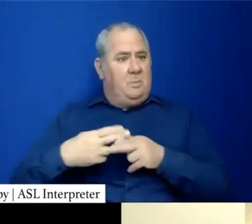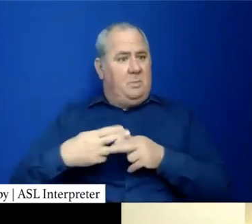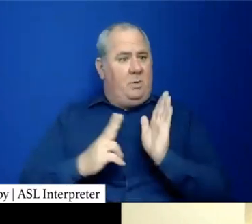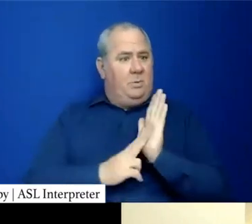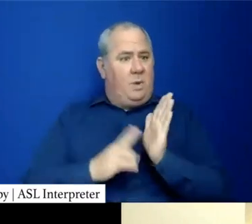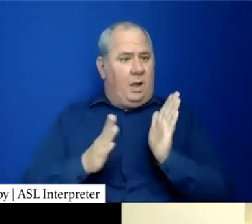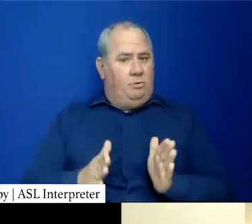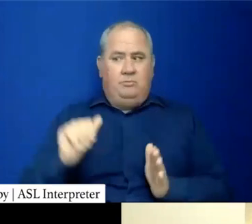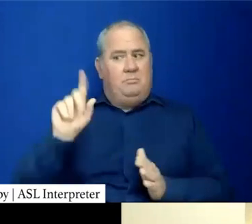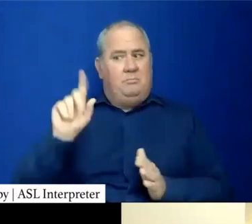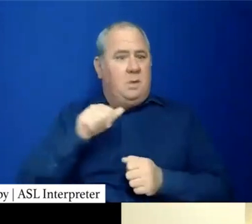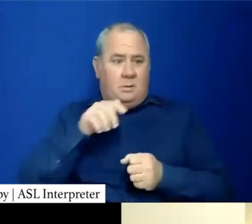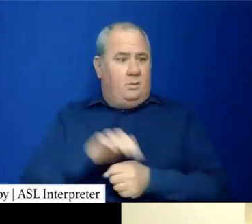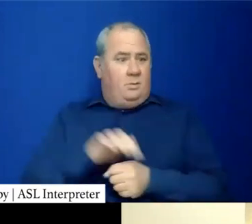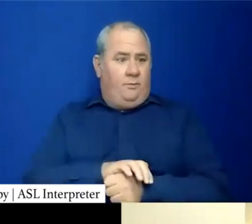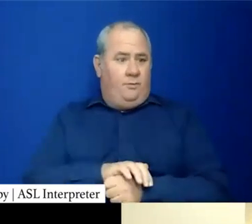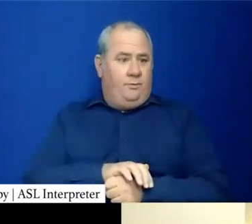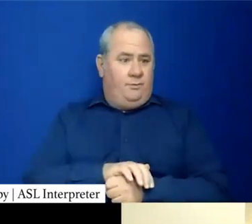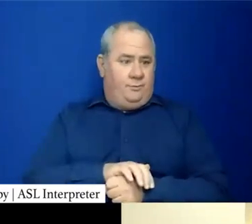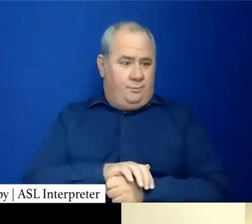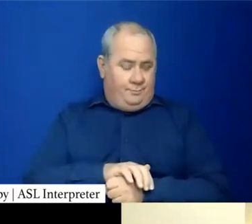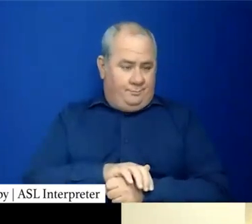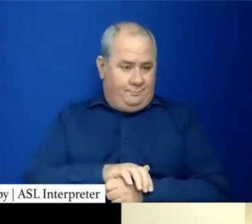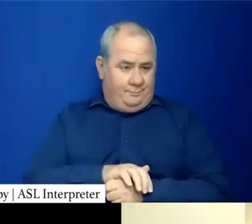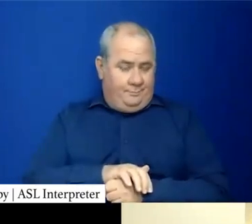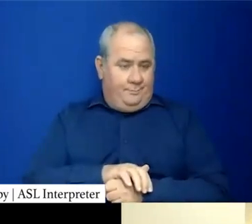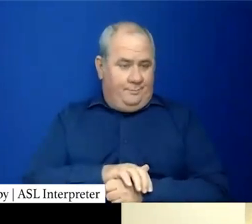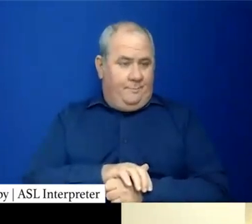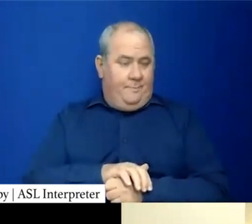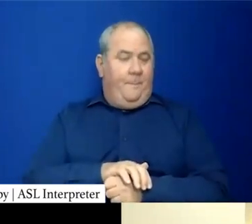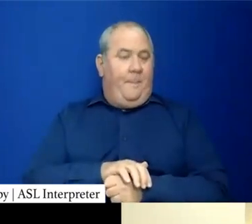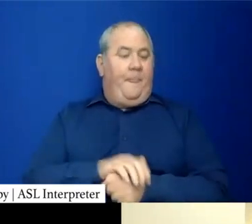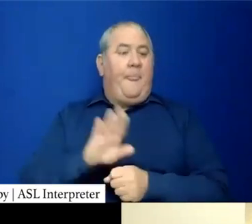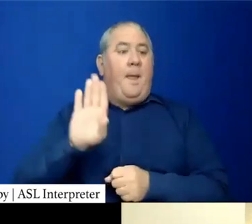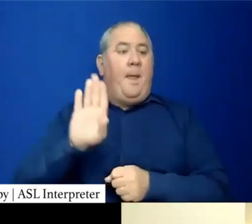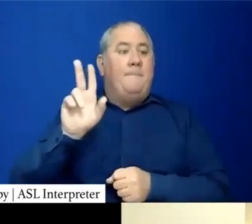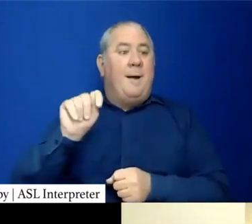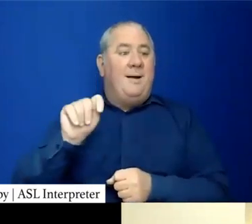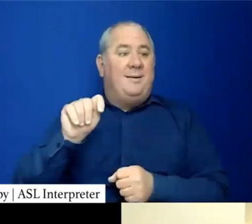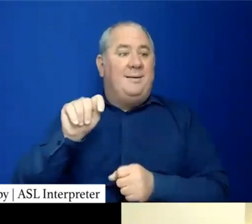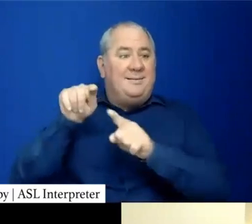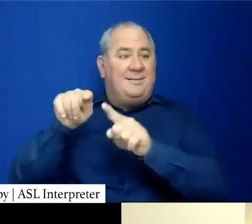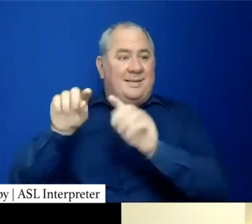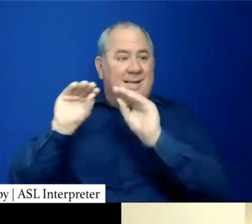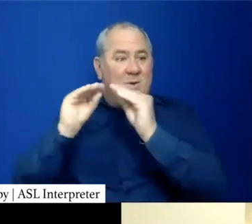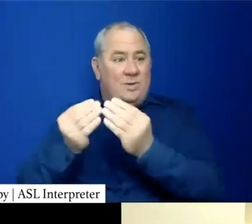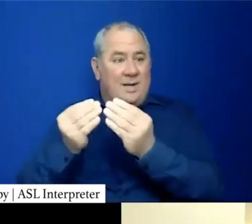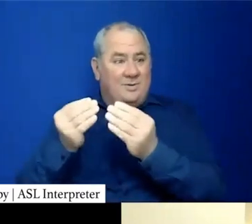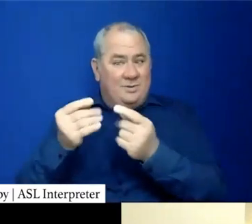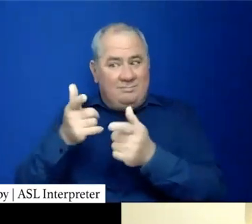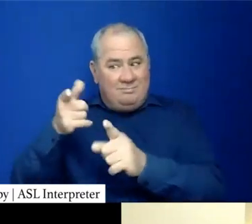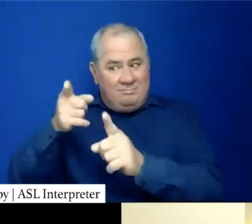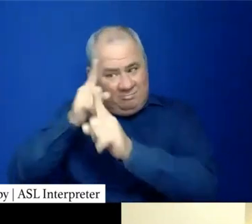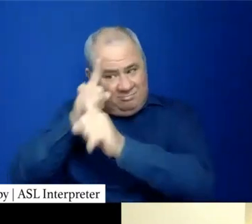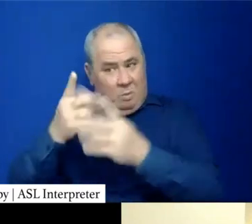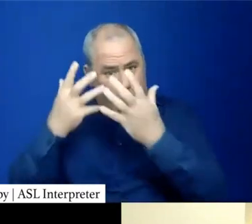employment protections don't apply to me in this case, but since you're an organization that's interested in serving people with disabilities, can we talk